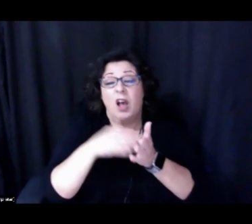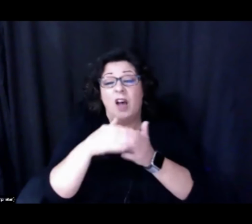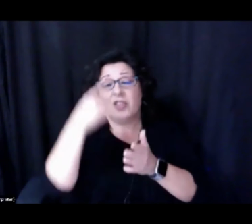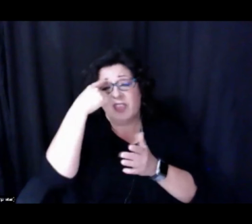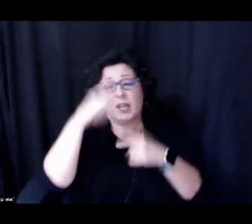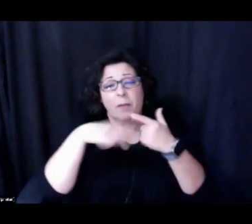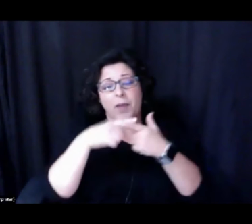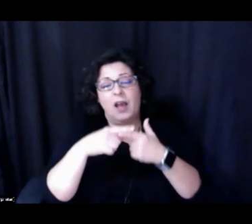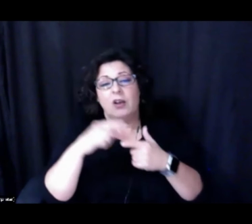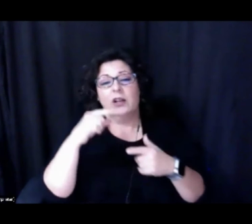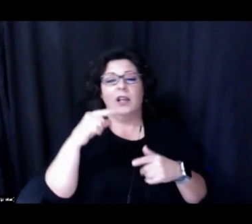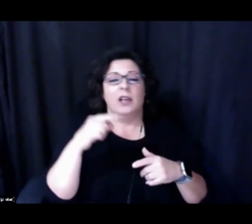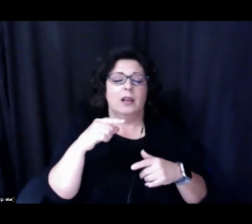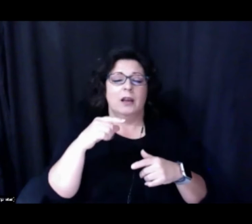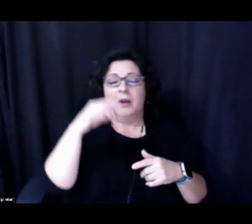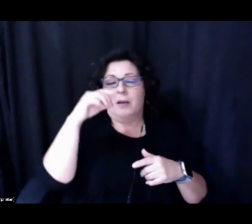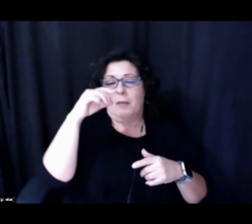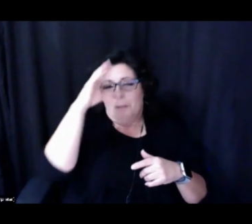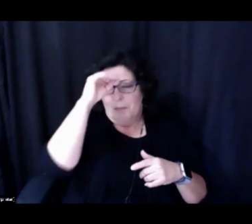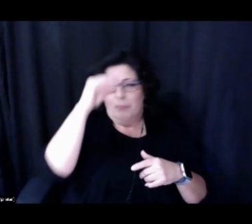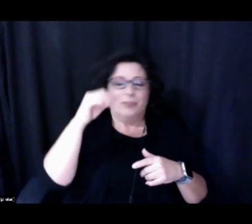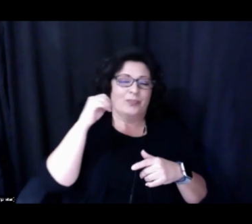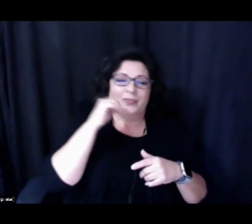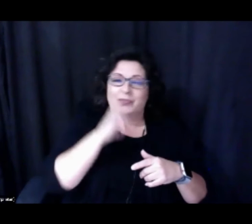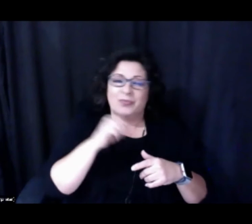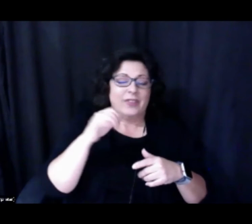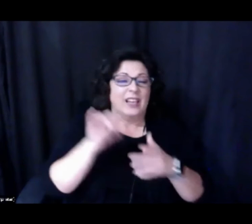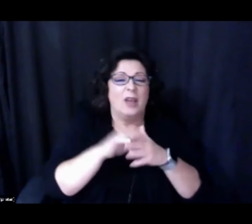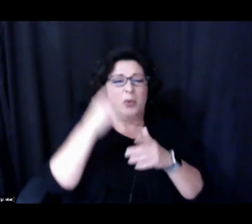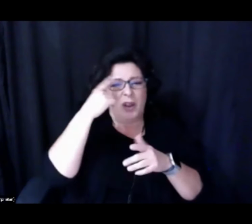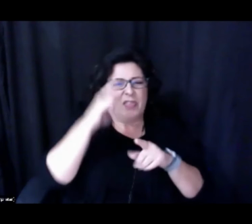about gender in that way, but we also want to think about gender in